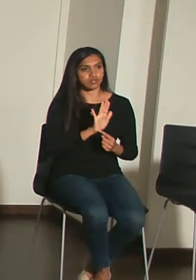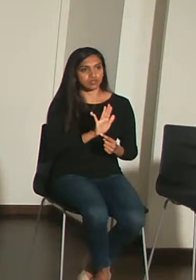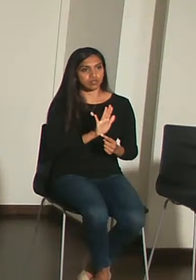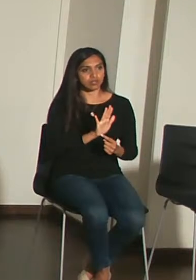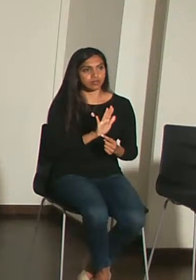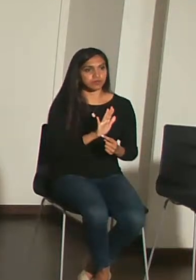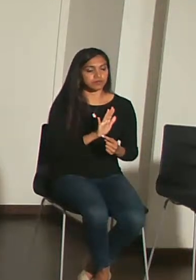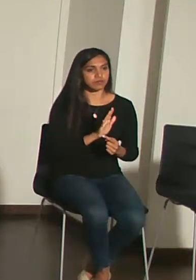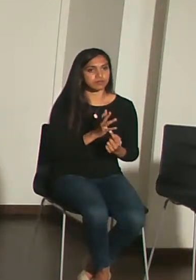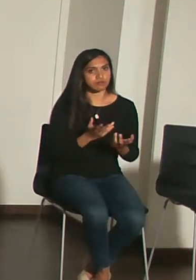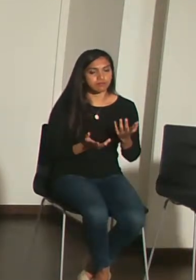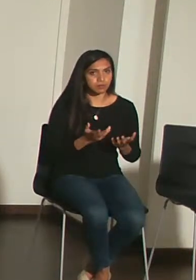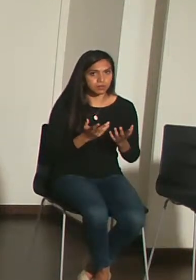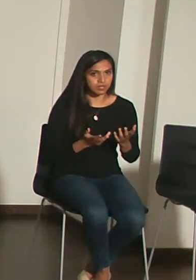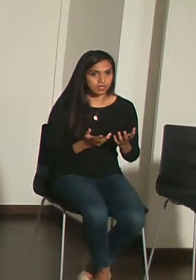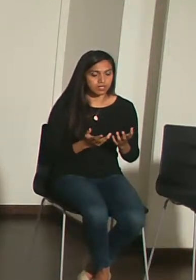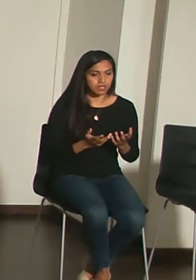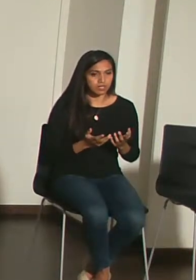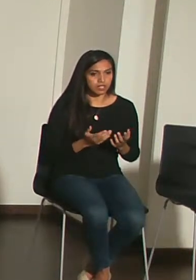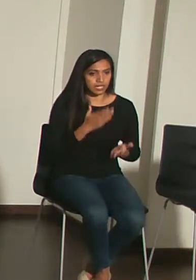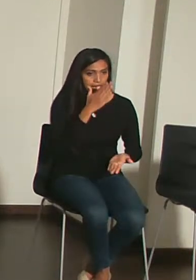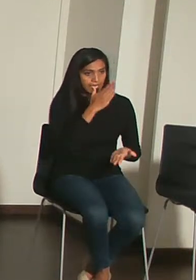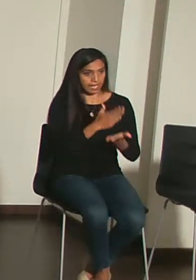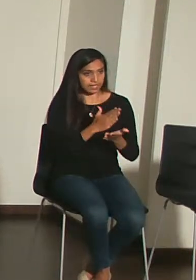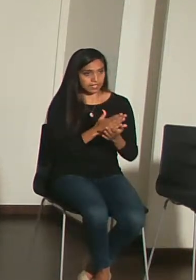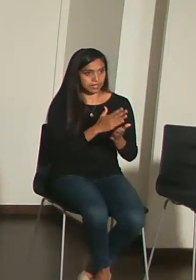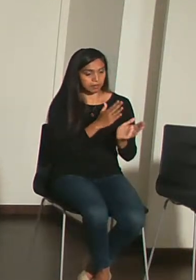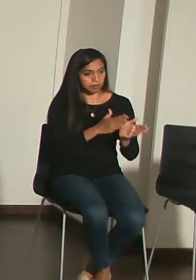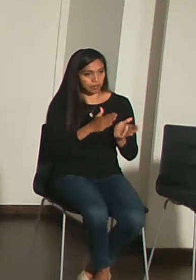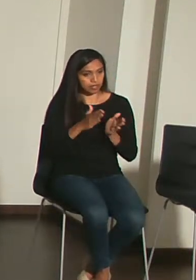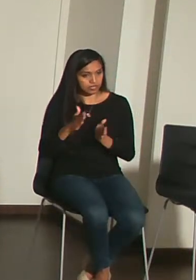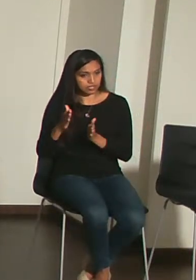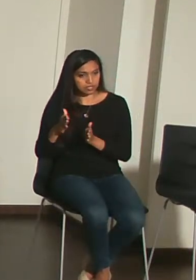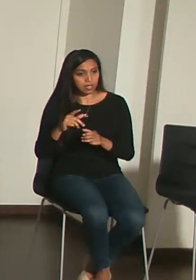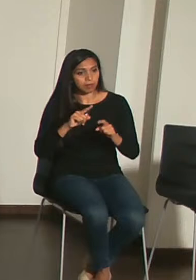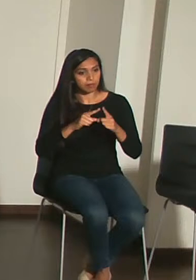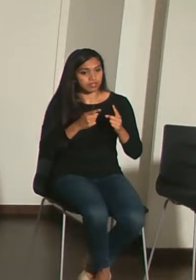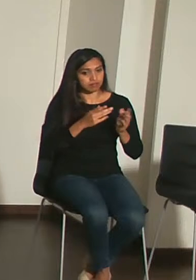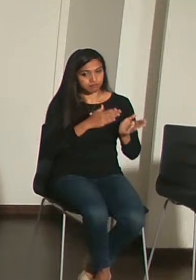of what it might be, but the process and how one might experience it, or